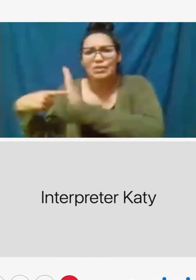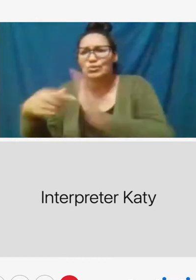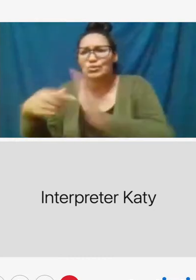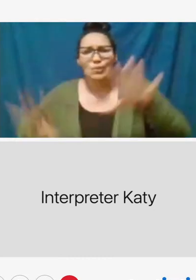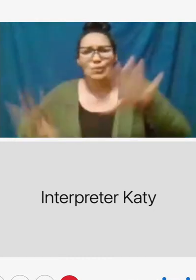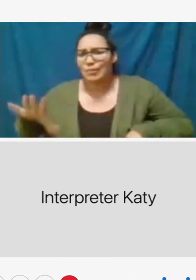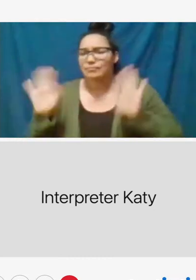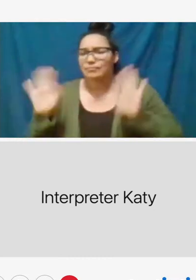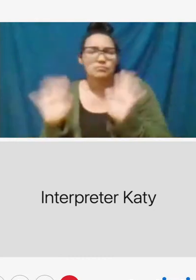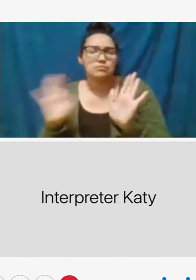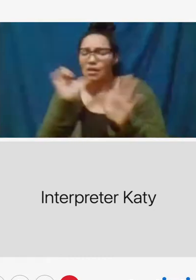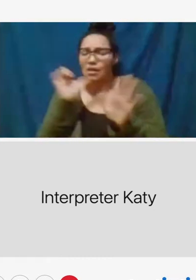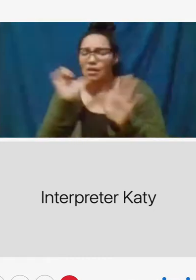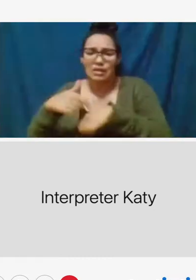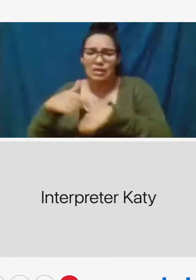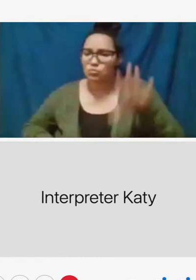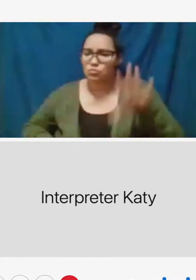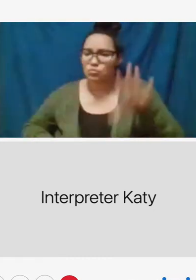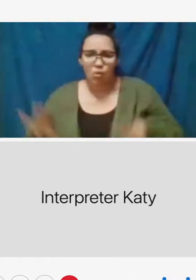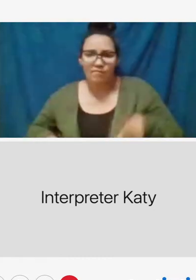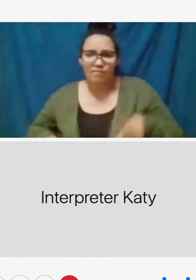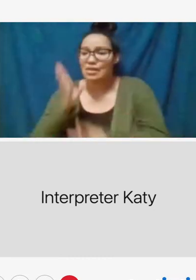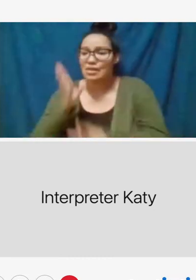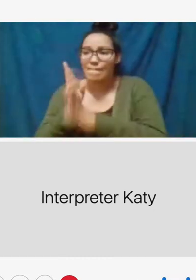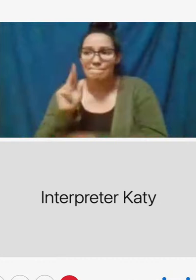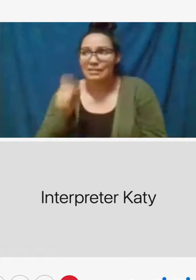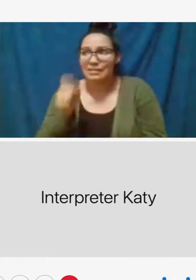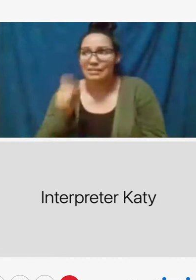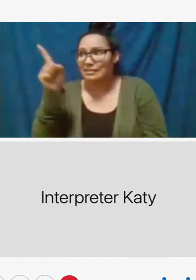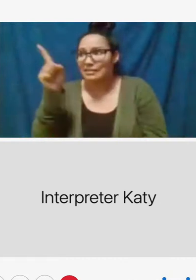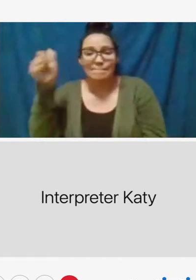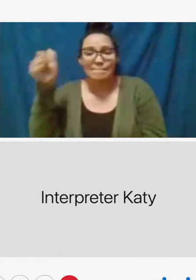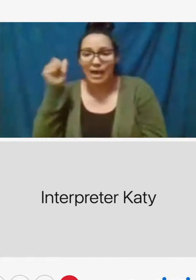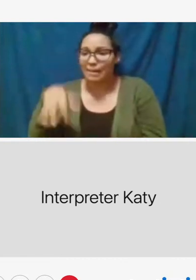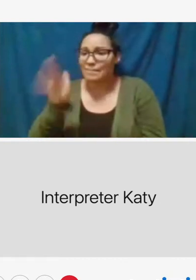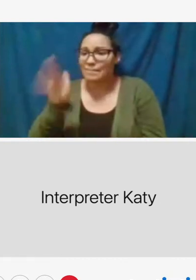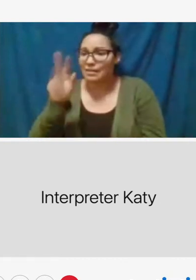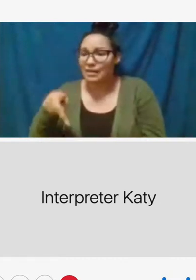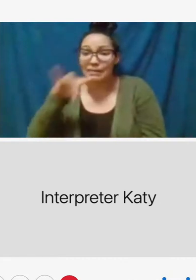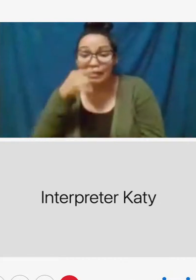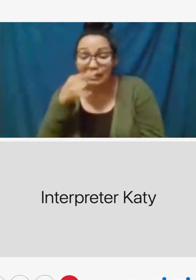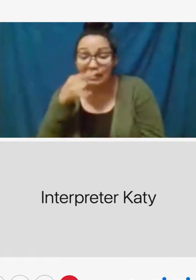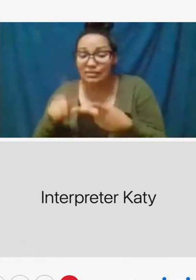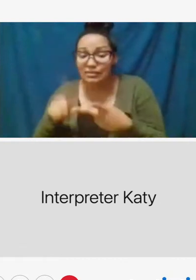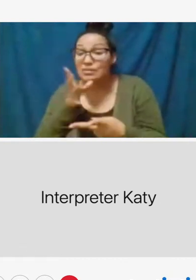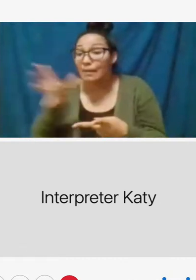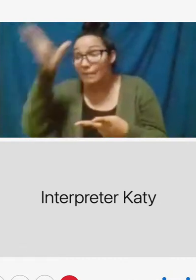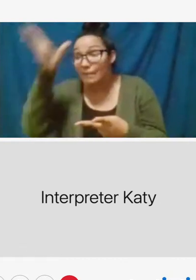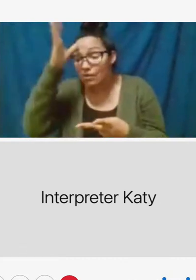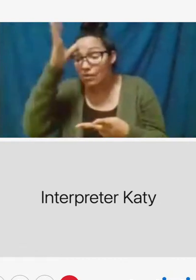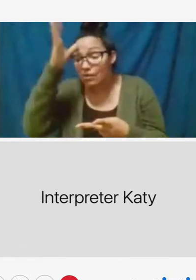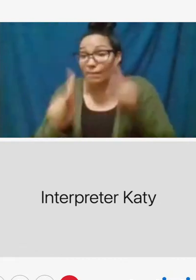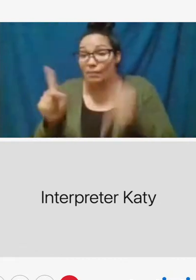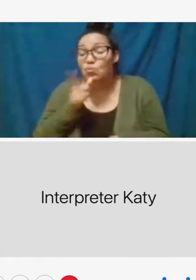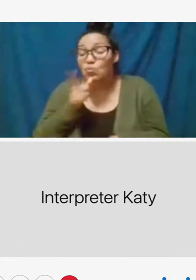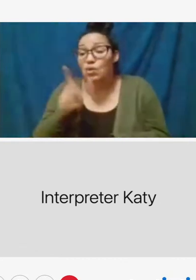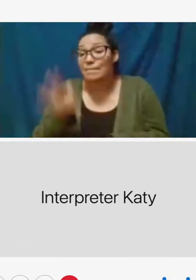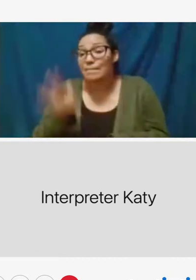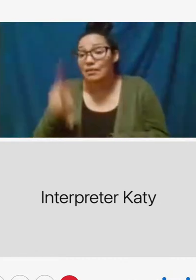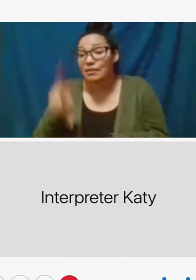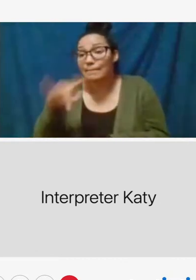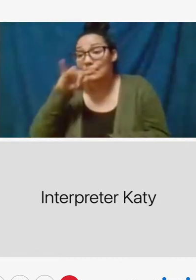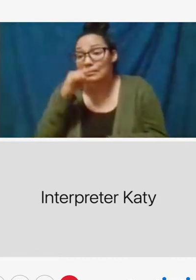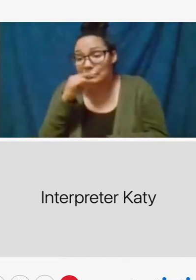there's buses in the back picking up kids there's parents in the back other people picking up kids let's use some